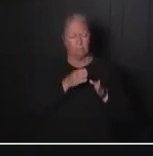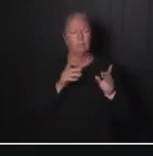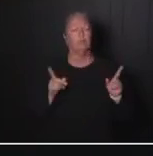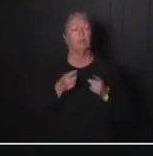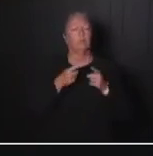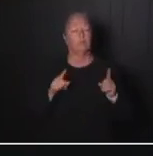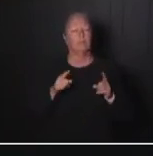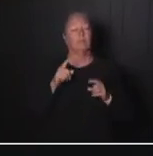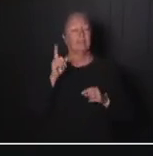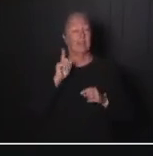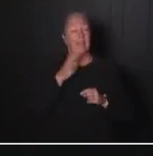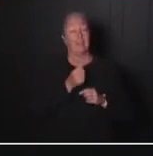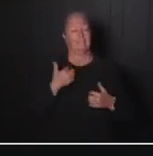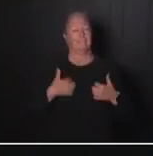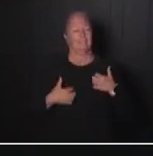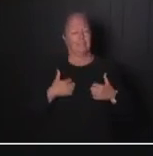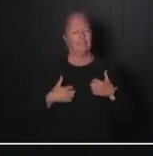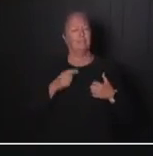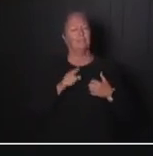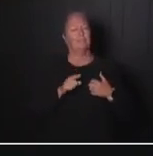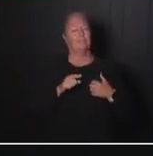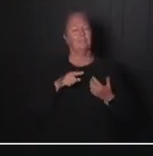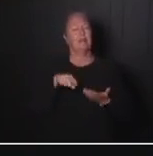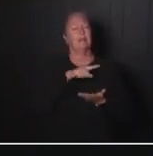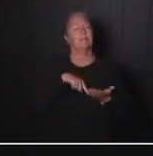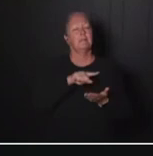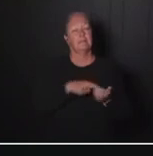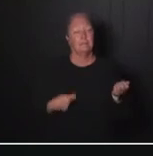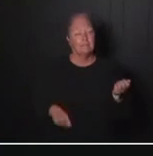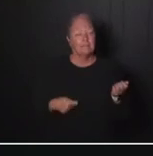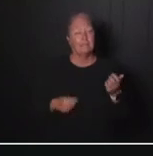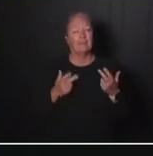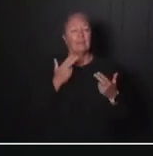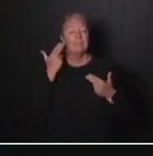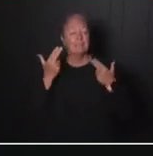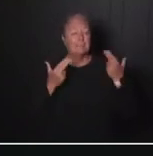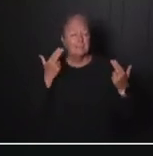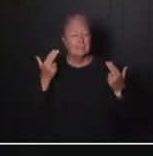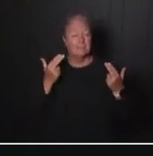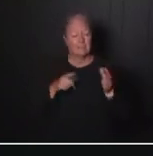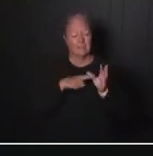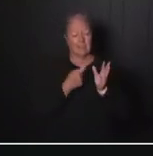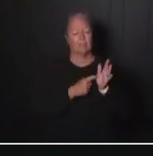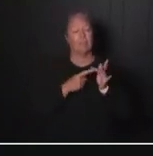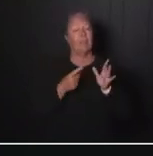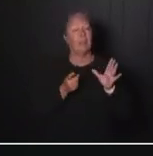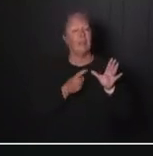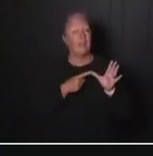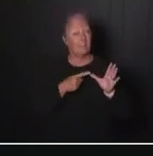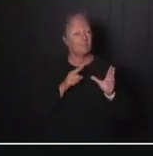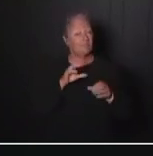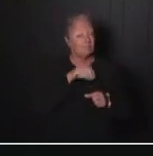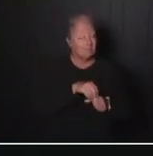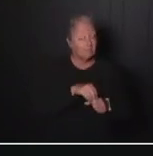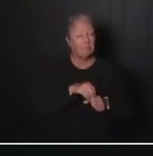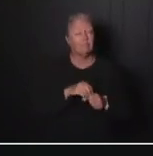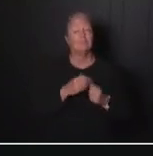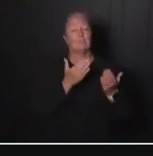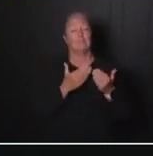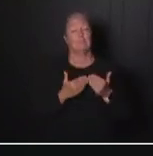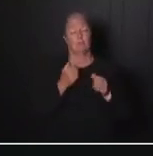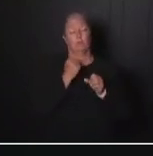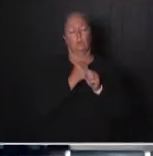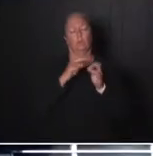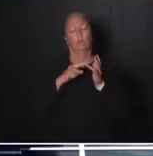an exciting new album to show for it. A guitarist, a singer, an ARIA chart topper, we welcome warmly